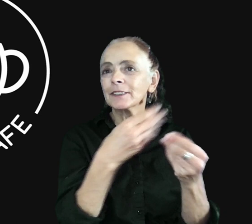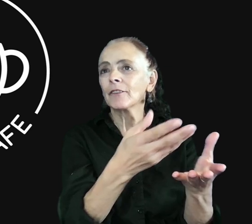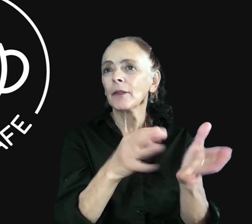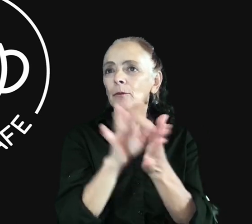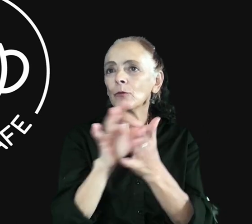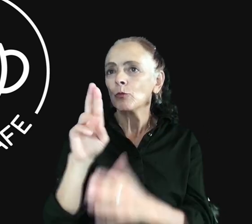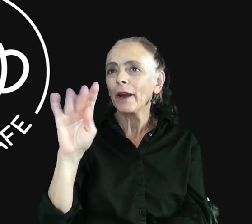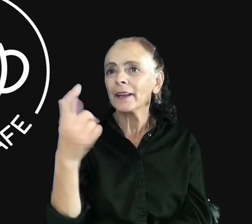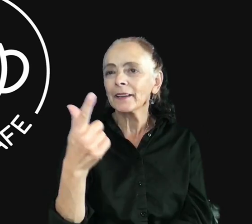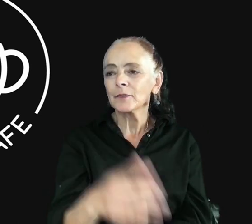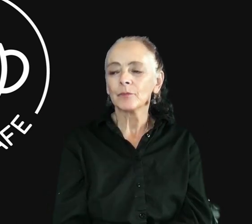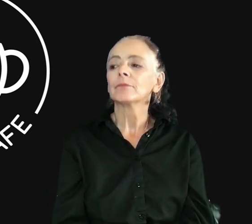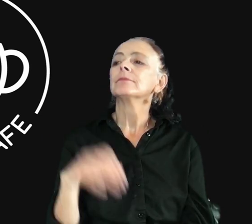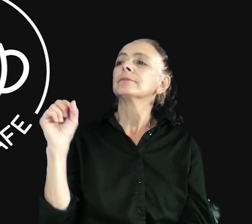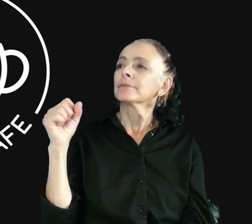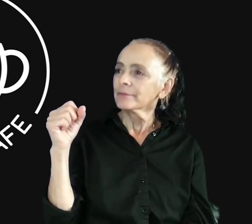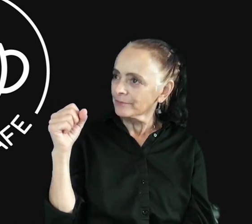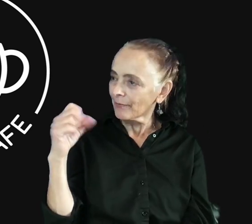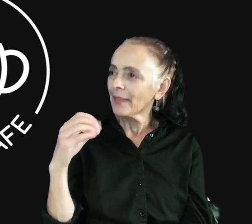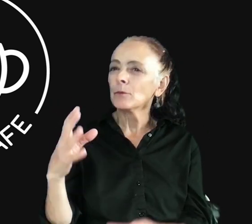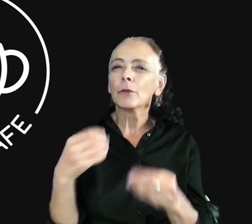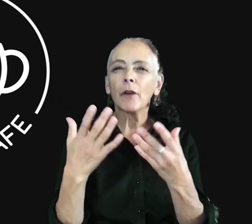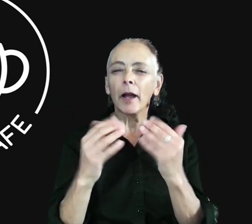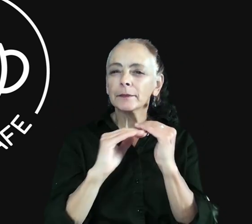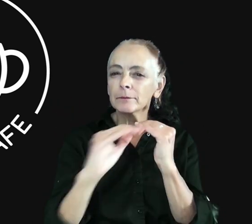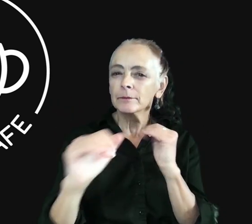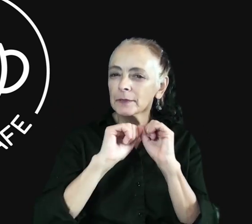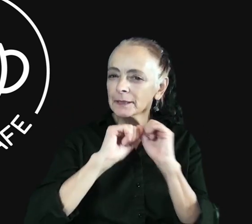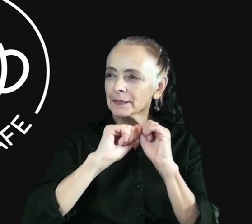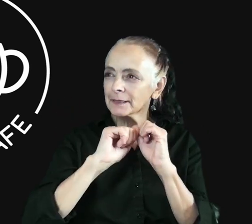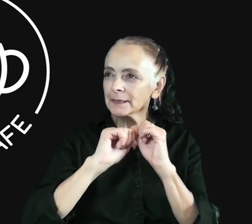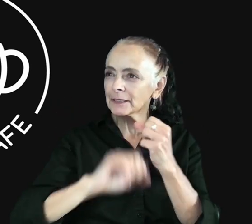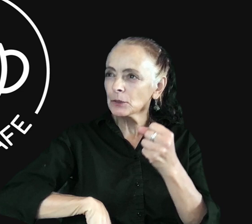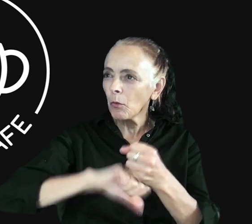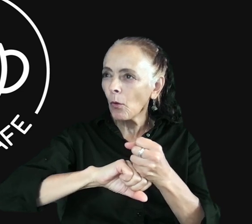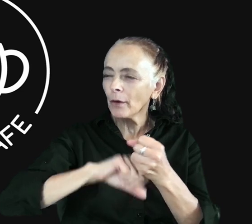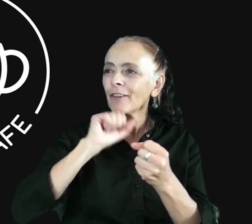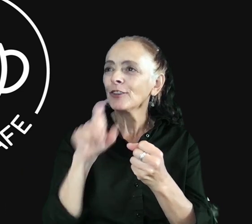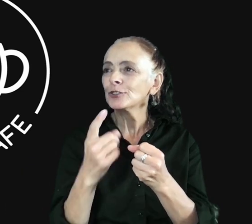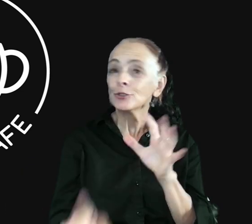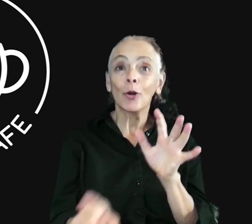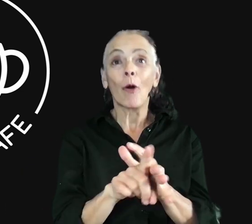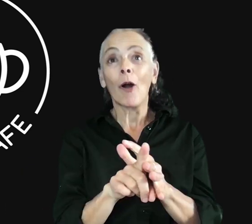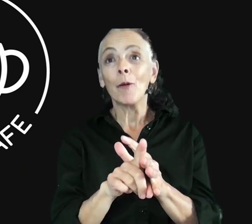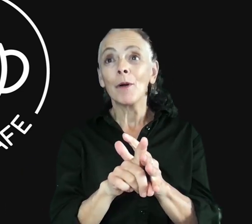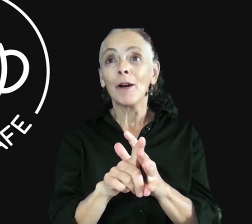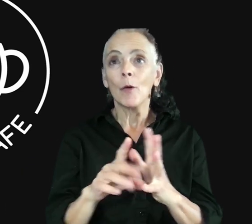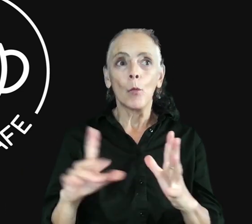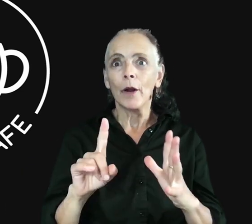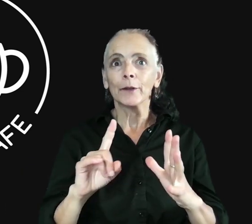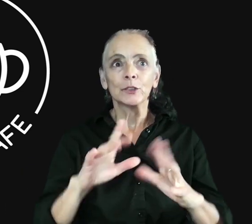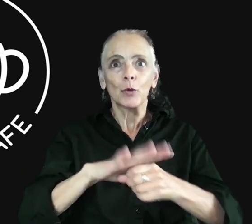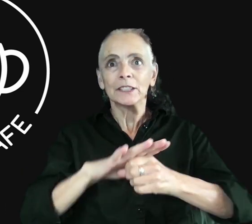that and it goes i think really nicely into providing that consistent level of support you know you're not just kind of coming in at a peak and where things get